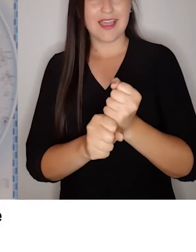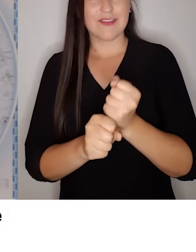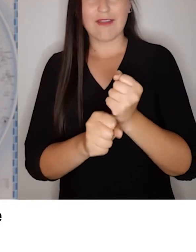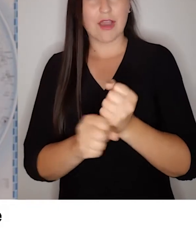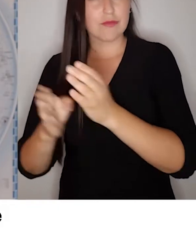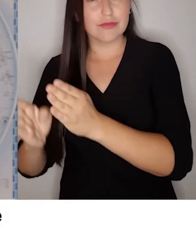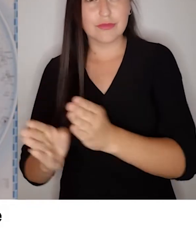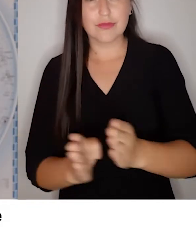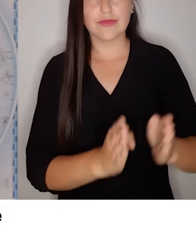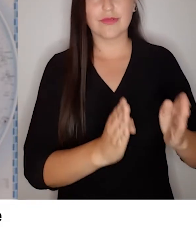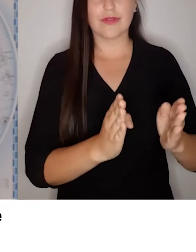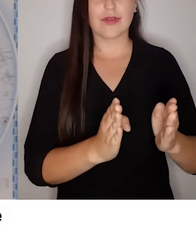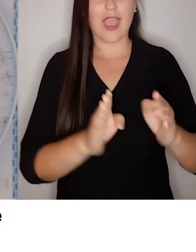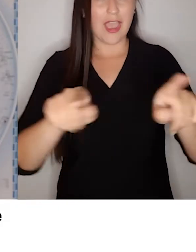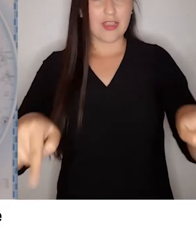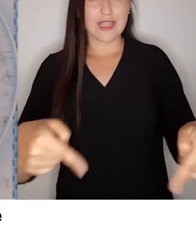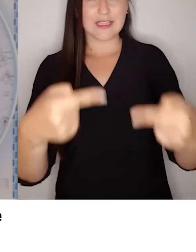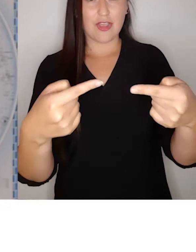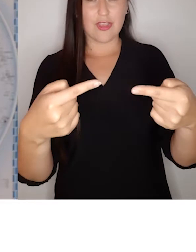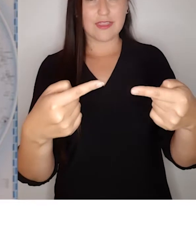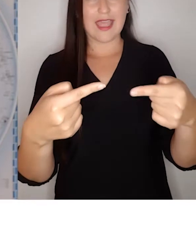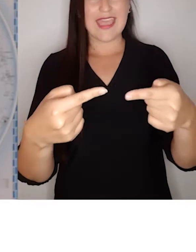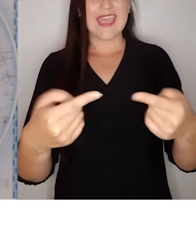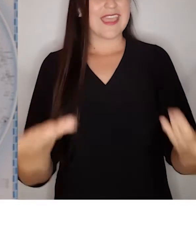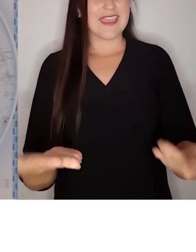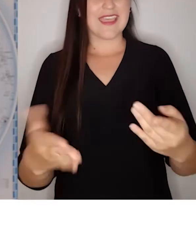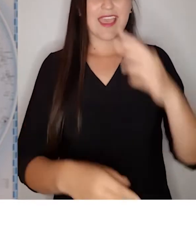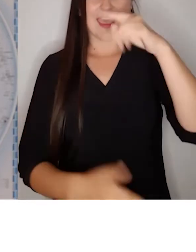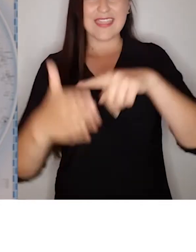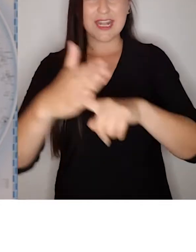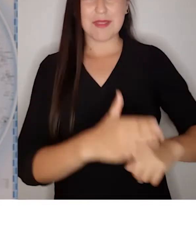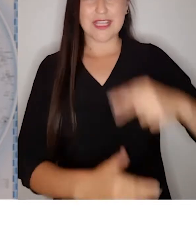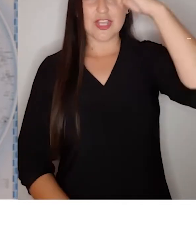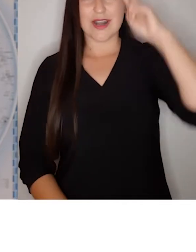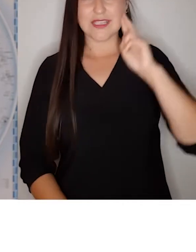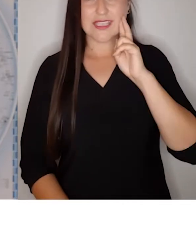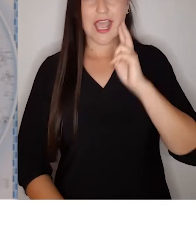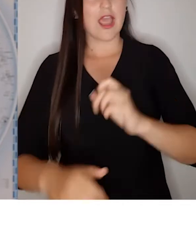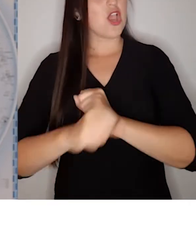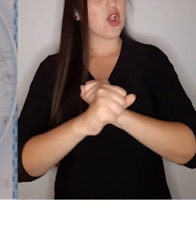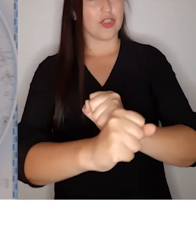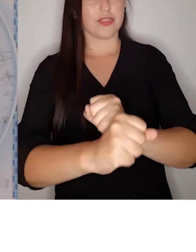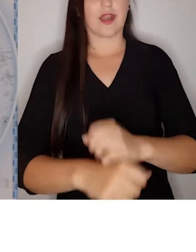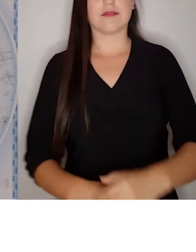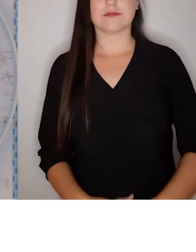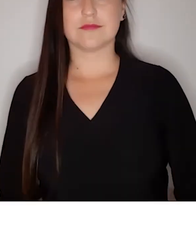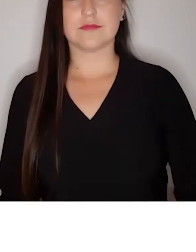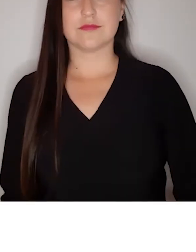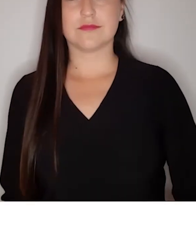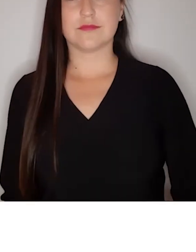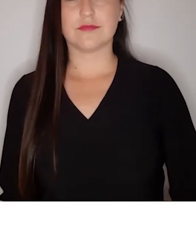clearly the need for systematic work against racism and anti-Semitism.